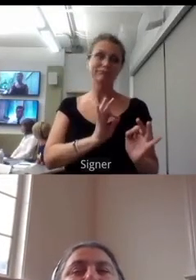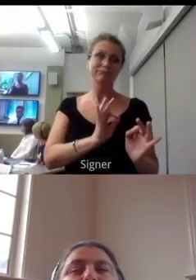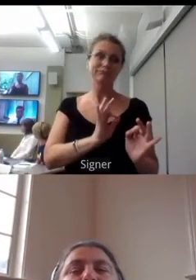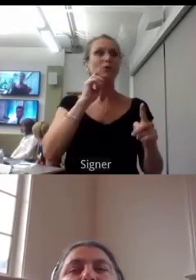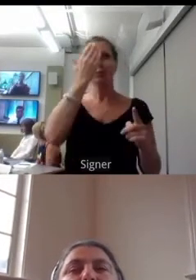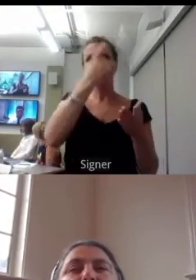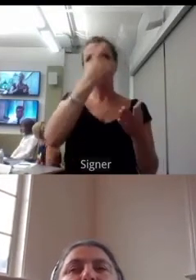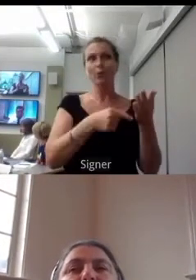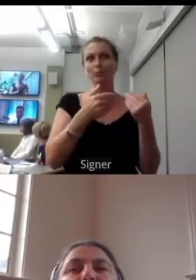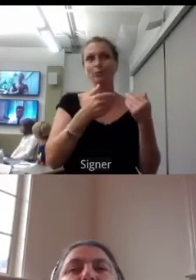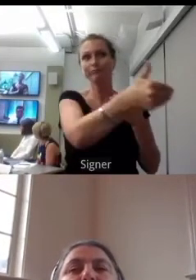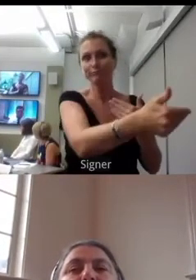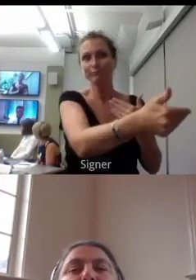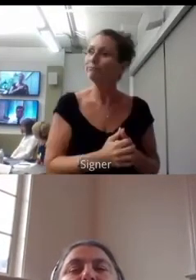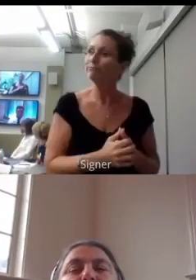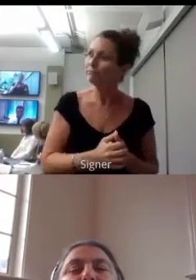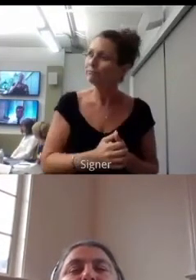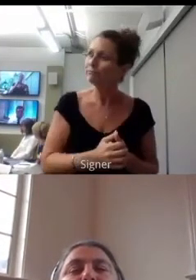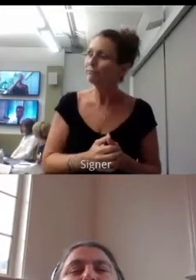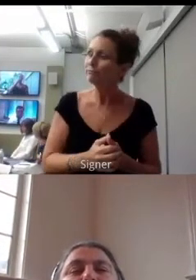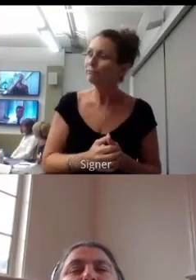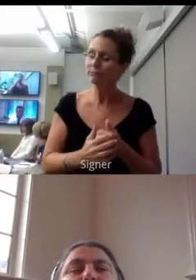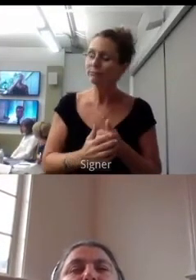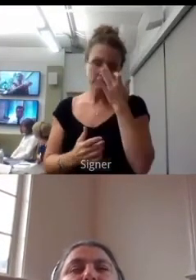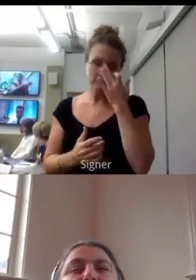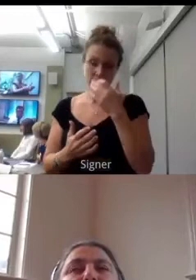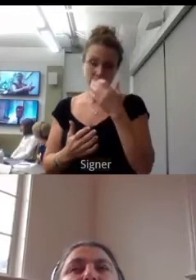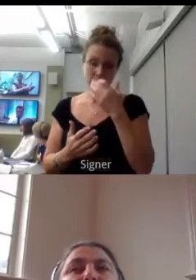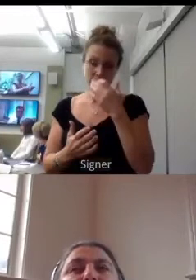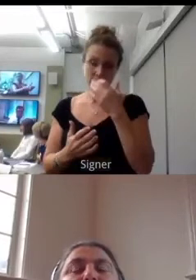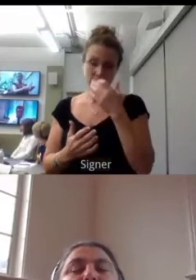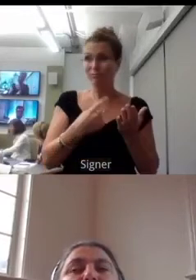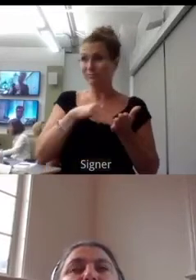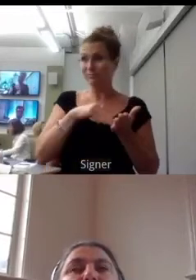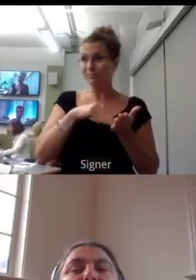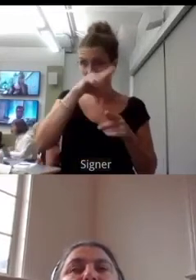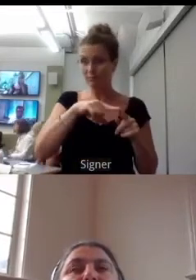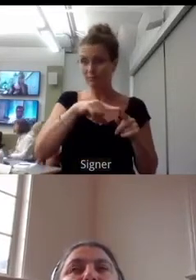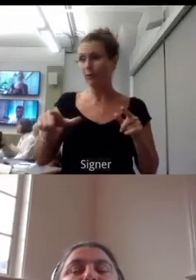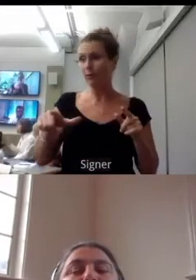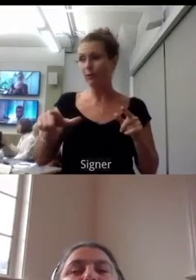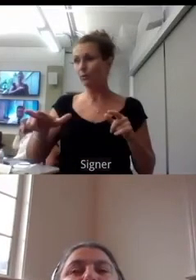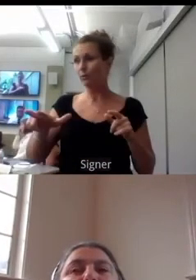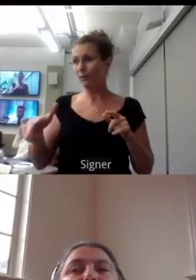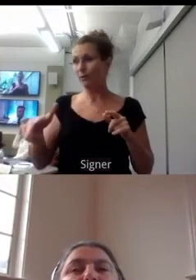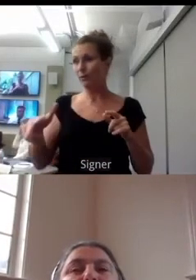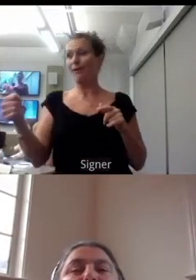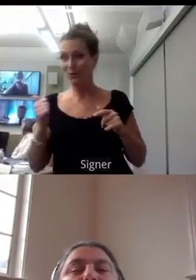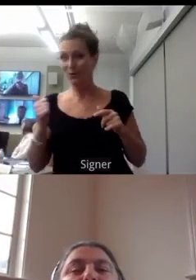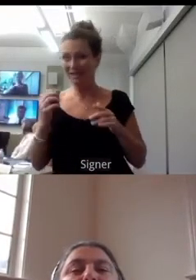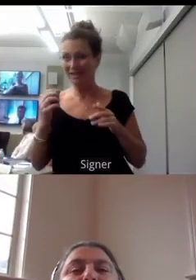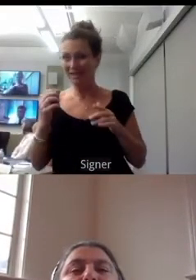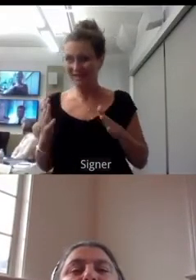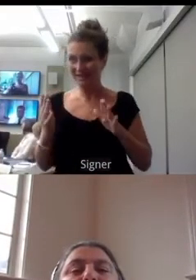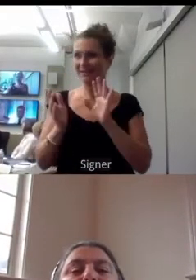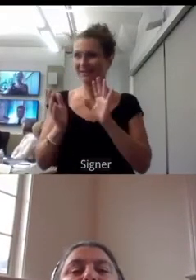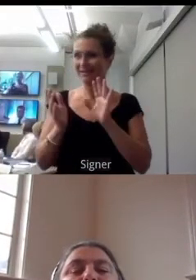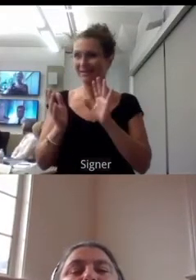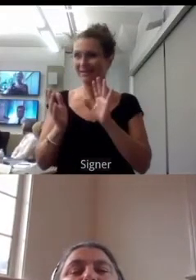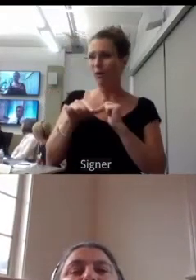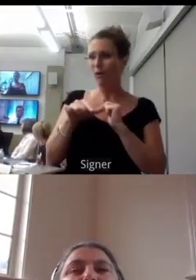just a few minutes, but first I want to hear from our three other Canadian speakers. Thank you very much. Just off to my right, further